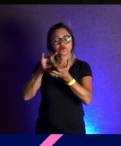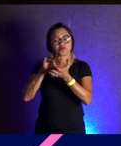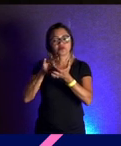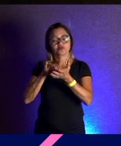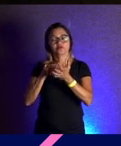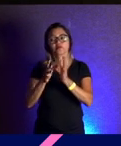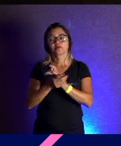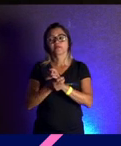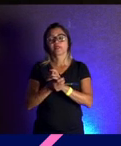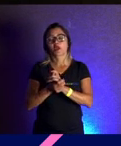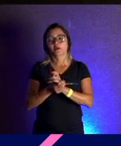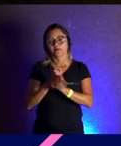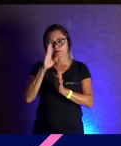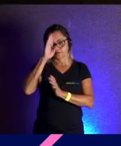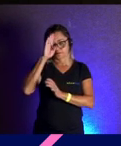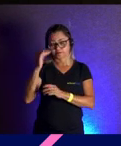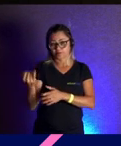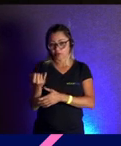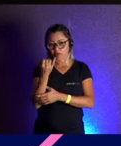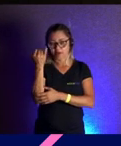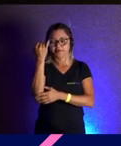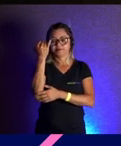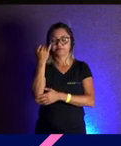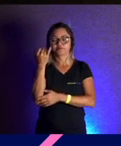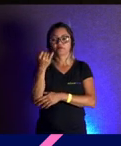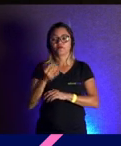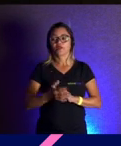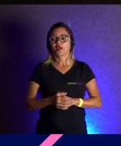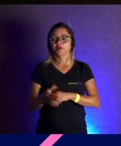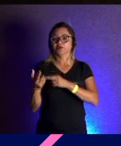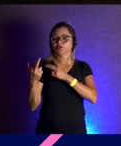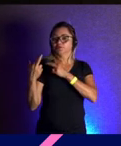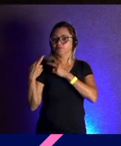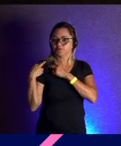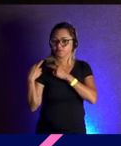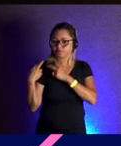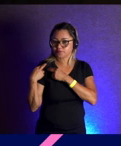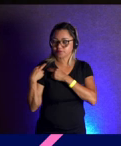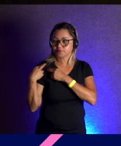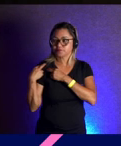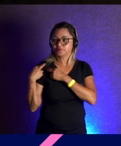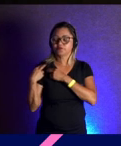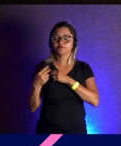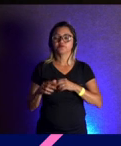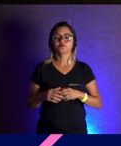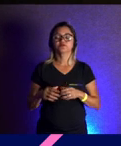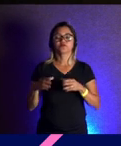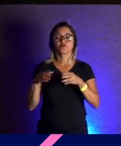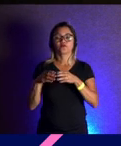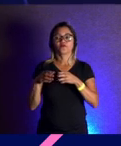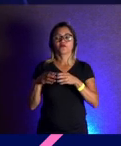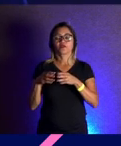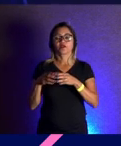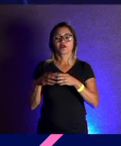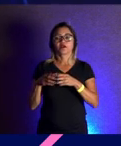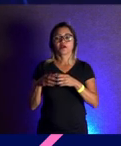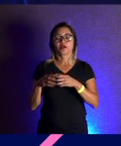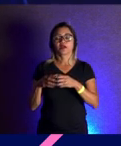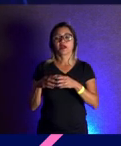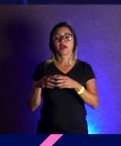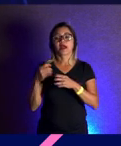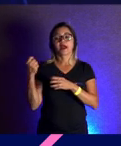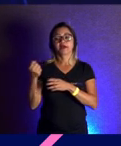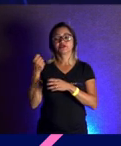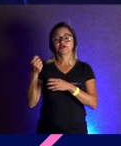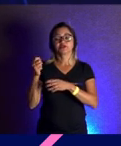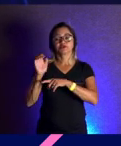is the relative proportion of responsibility between the derivatives of environmental and the agency?